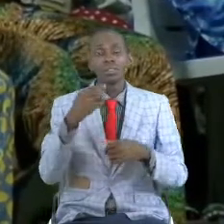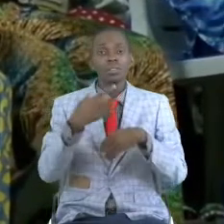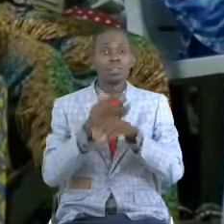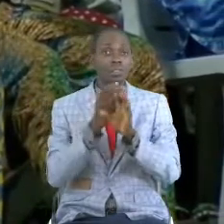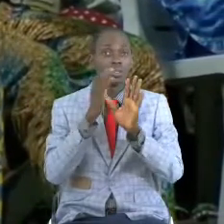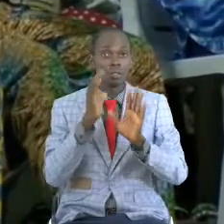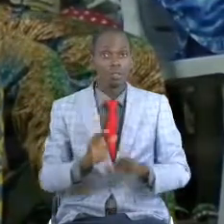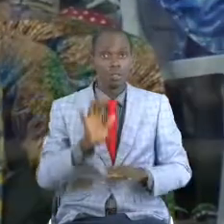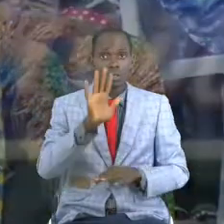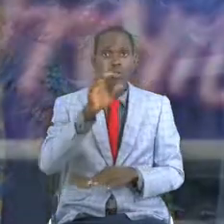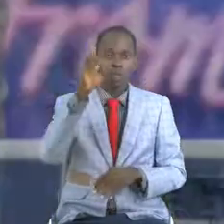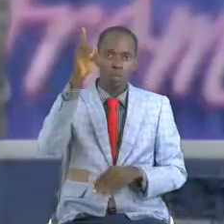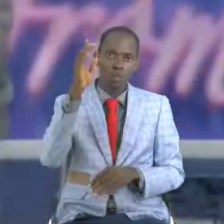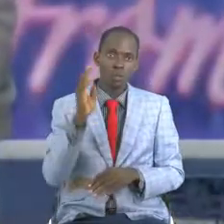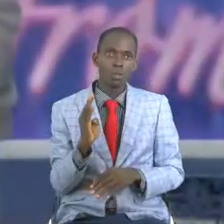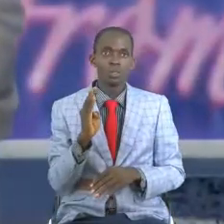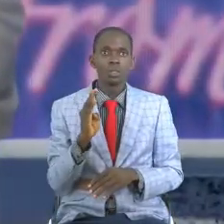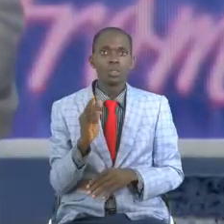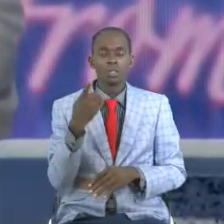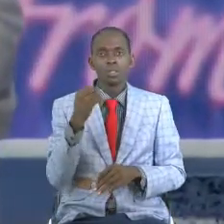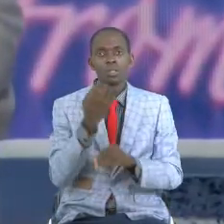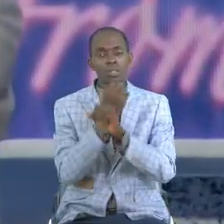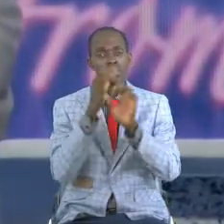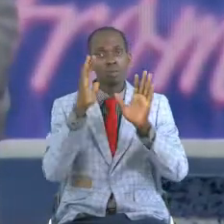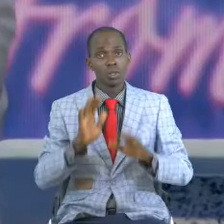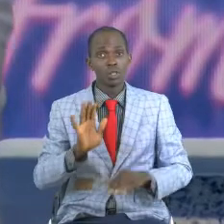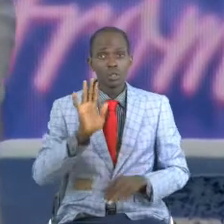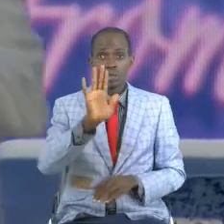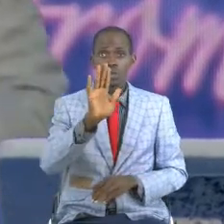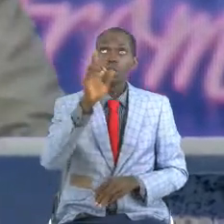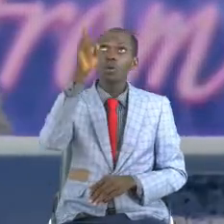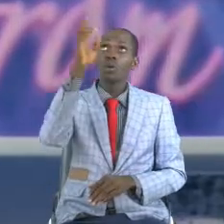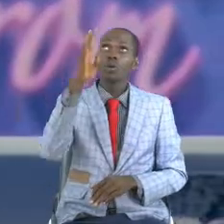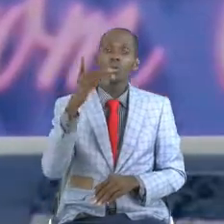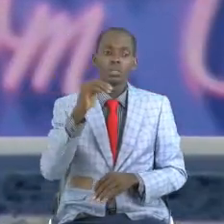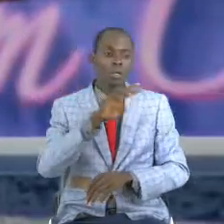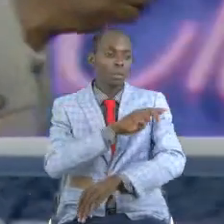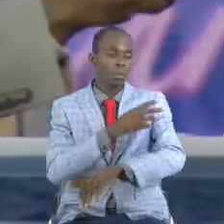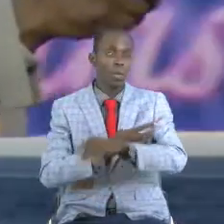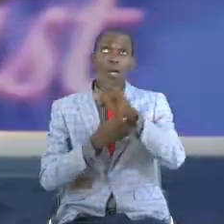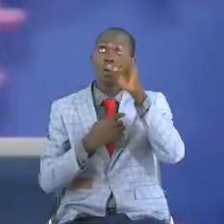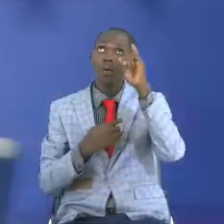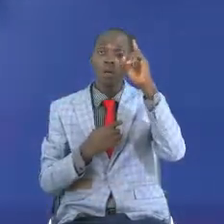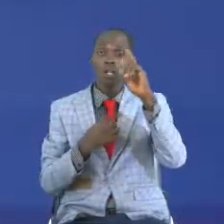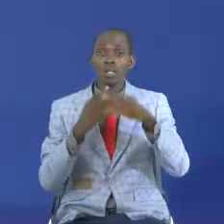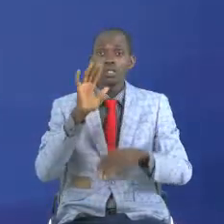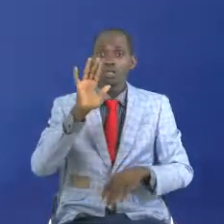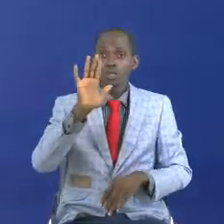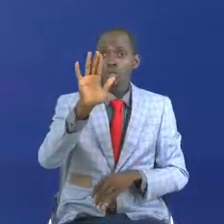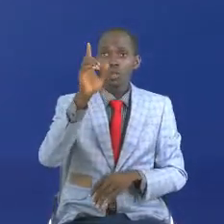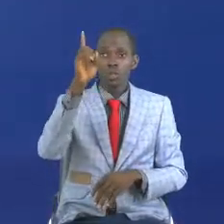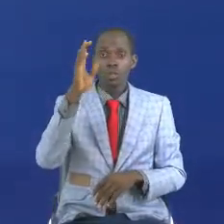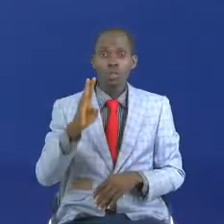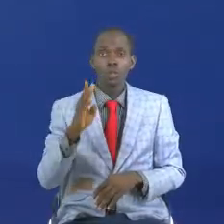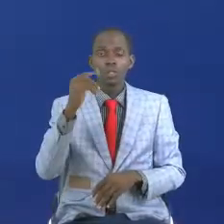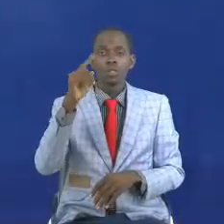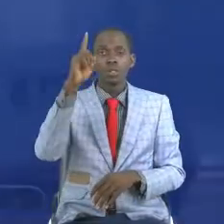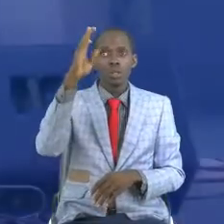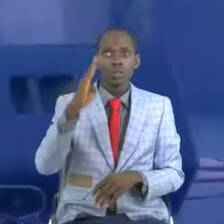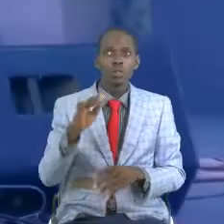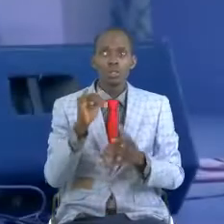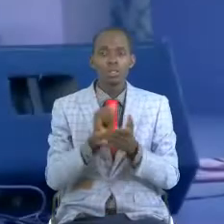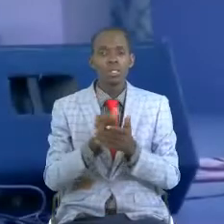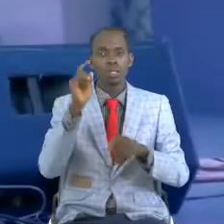God, the Redeemer, your God, the Mighty One, your God, the God that cannot